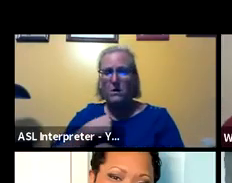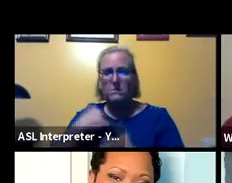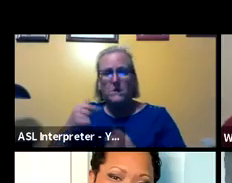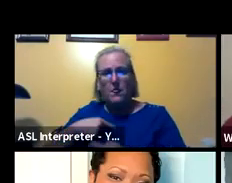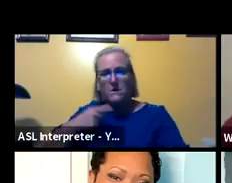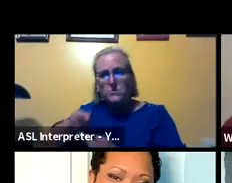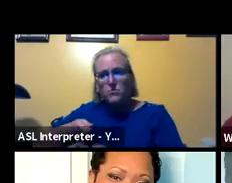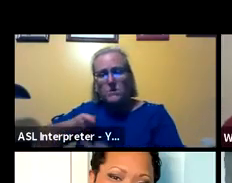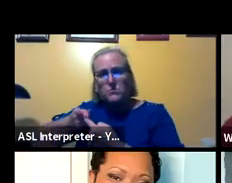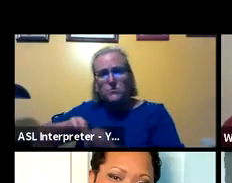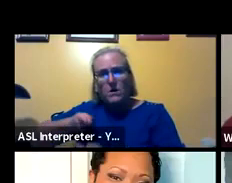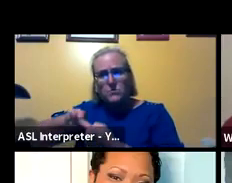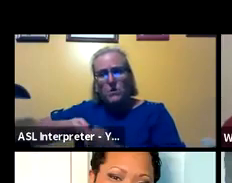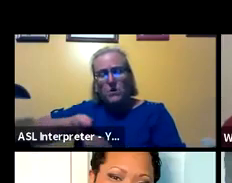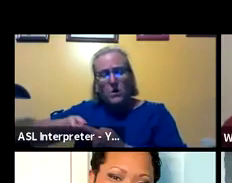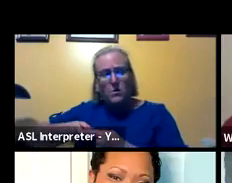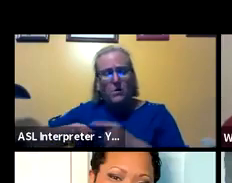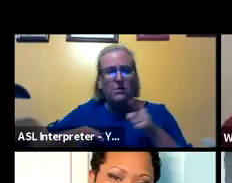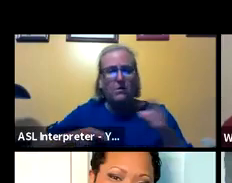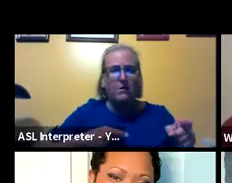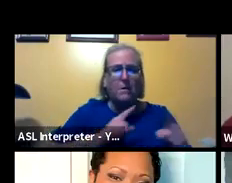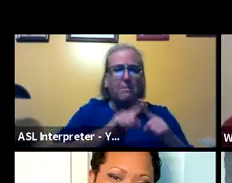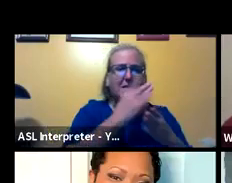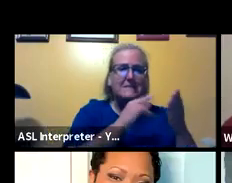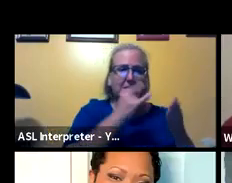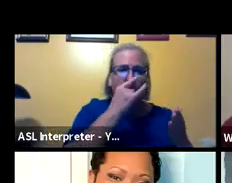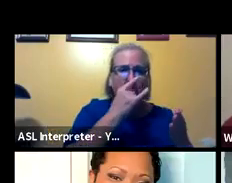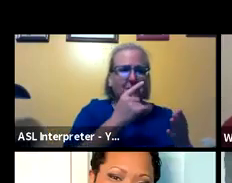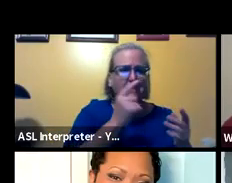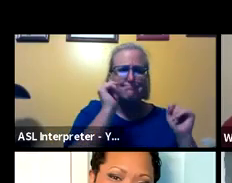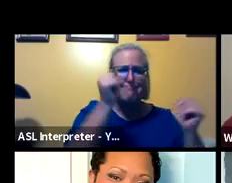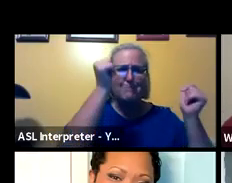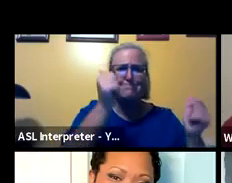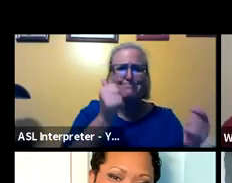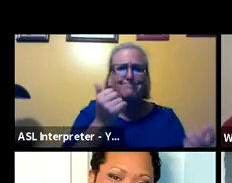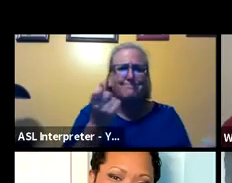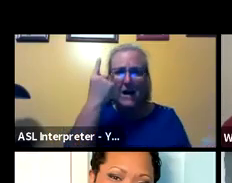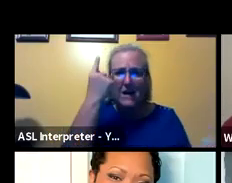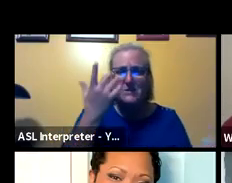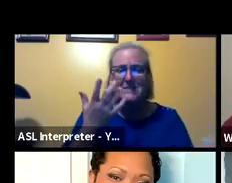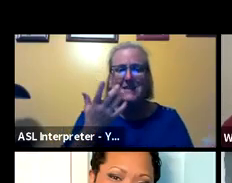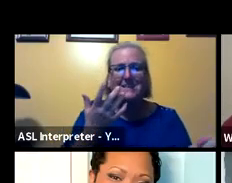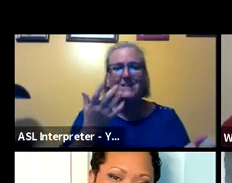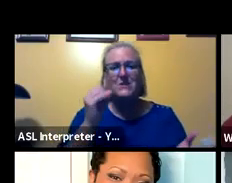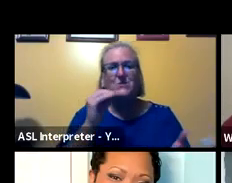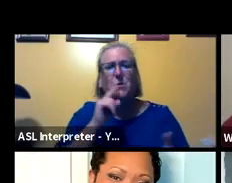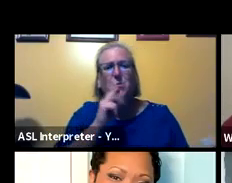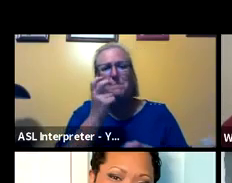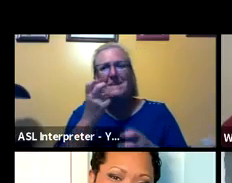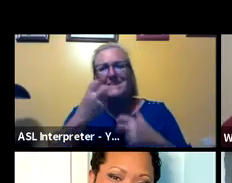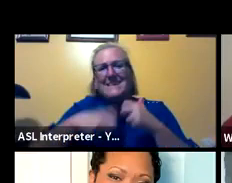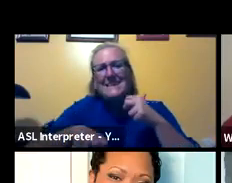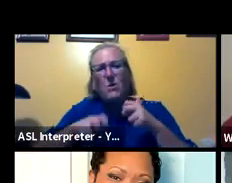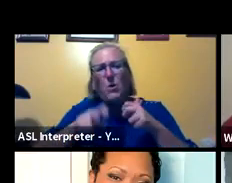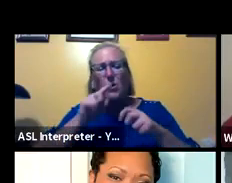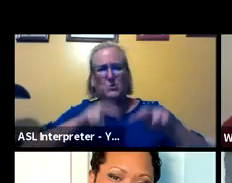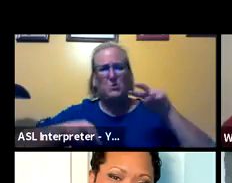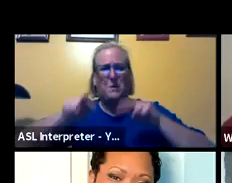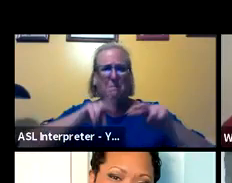in school seems a difficult thing to try to monitor.